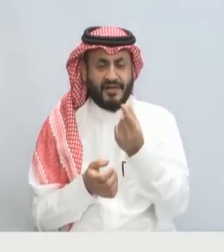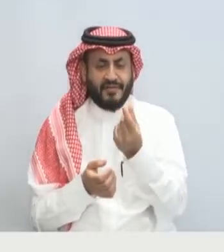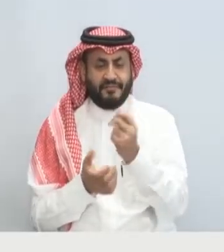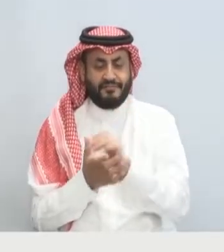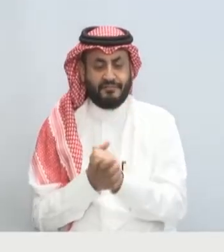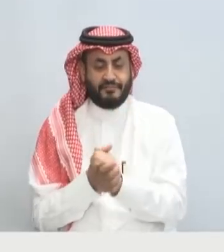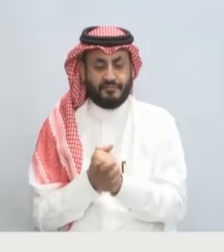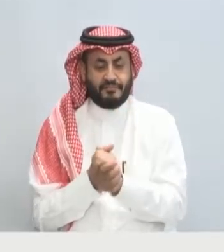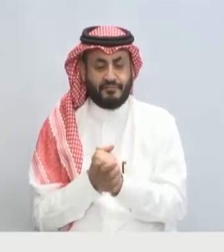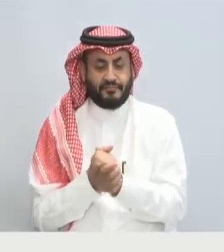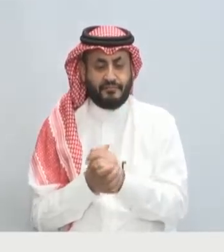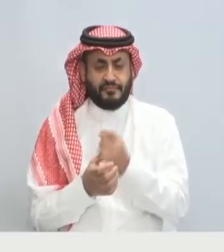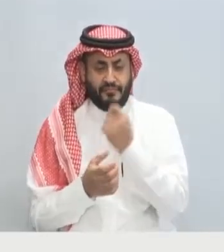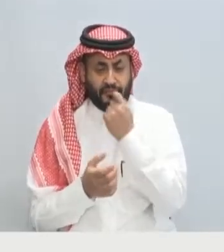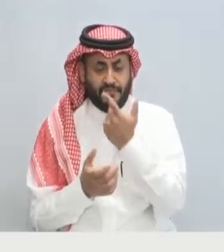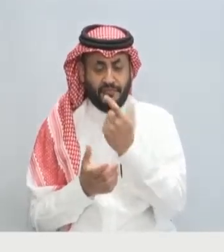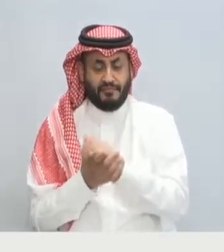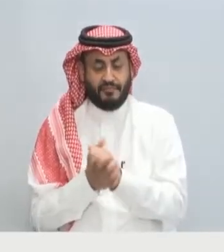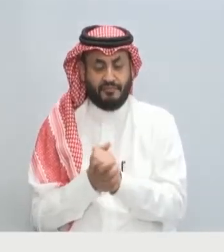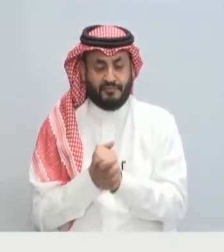Cherries are sweet.